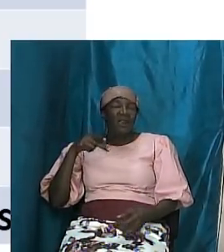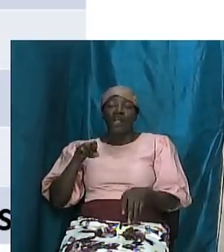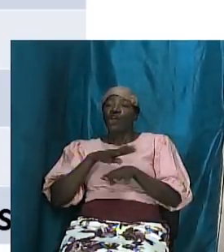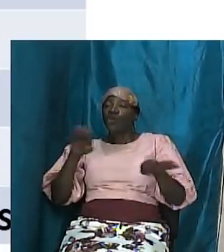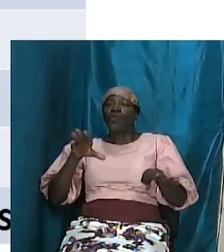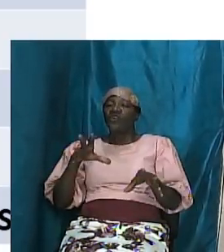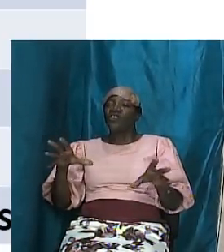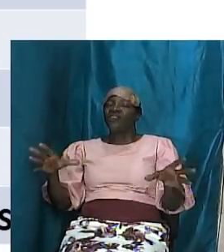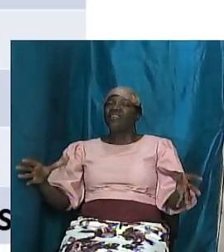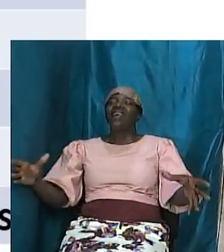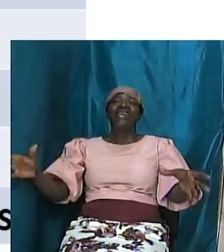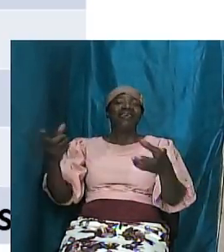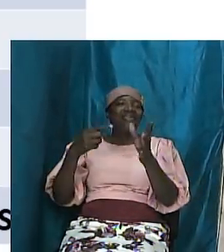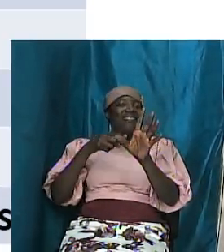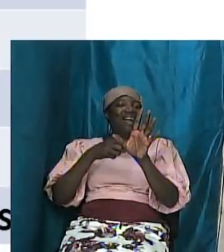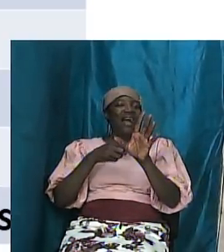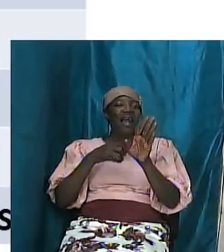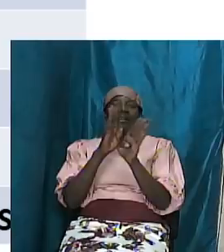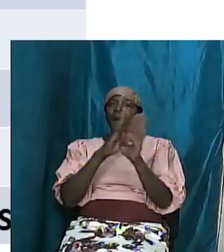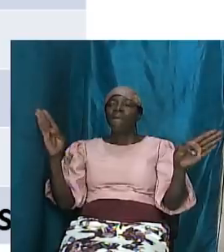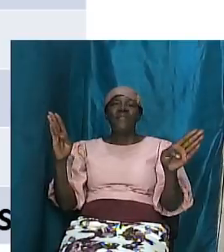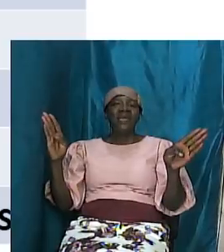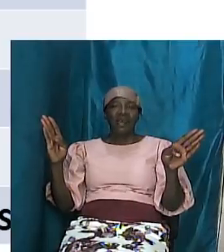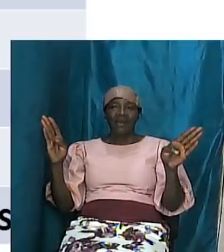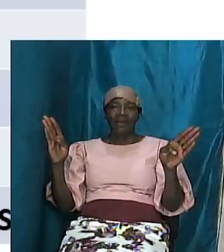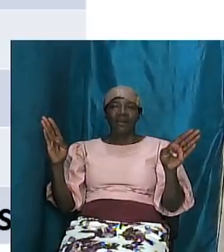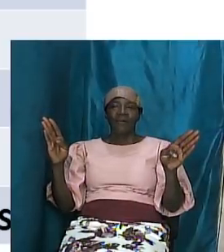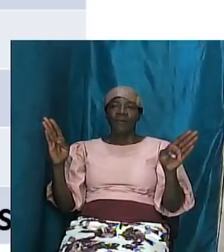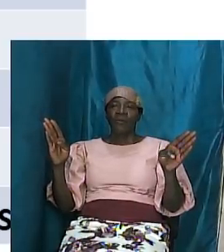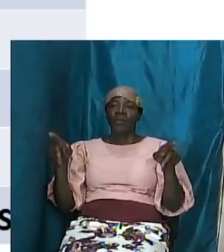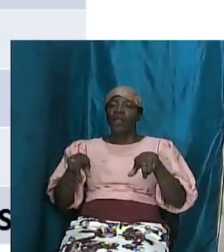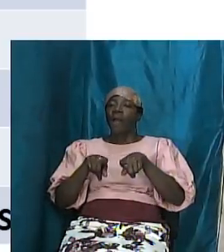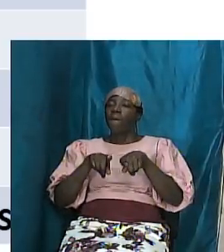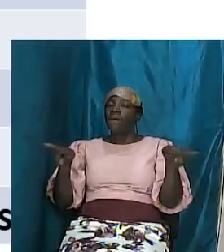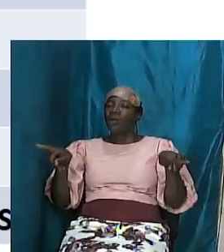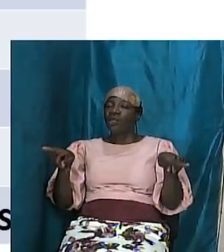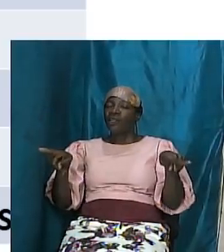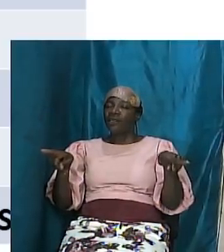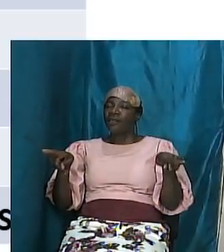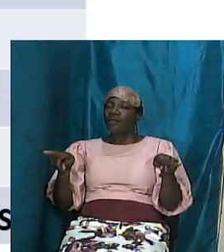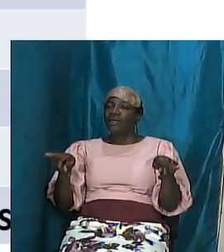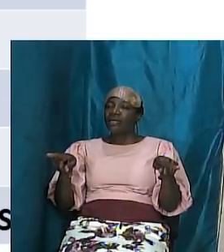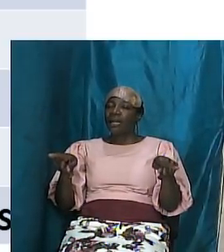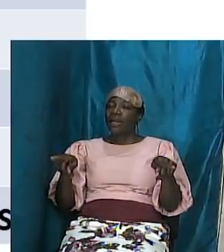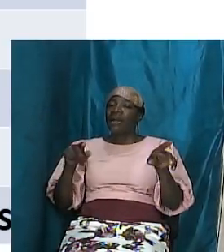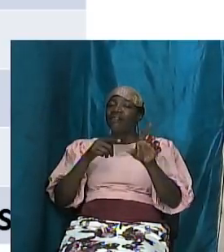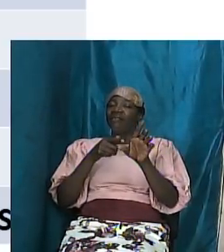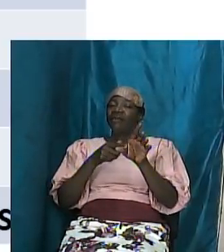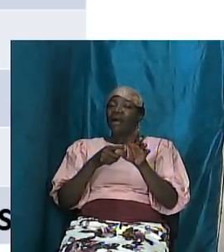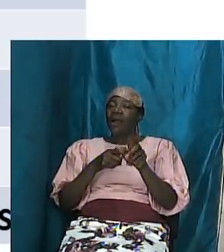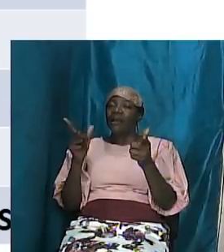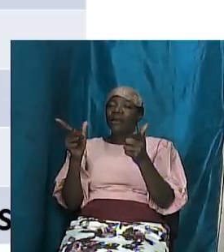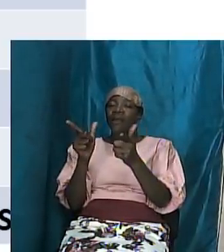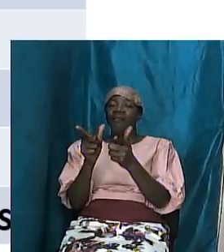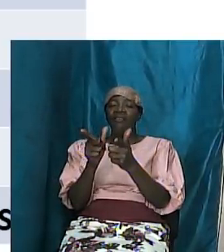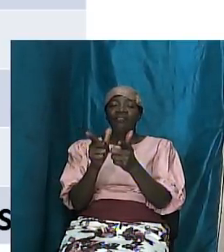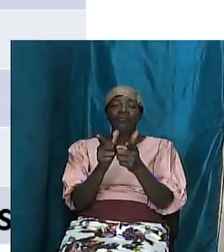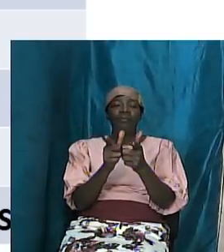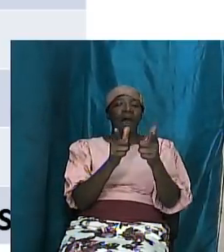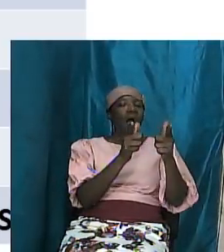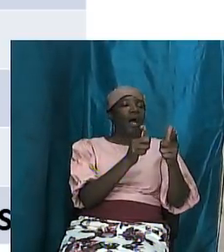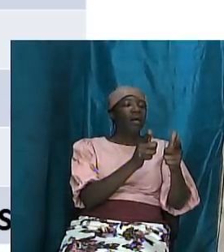big piece from something. But if we can take on a massive undertaking